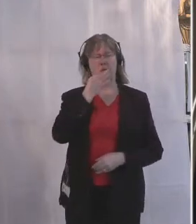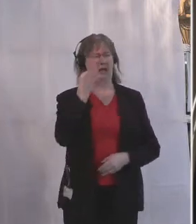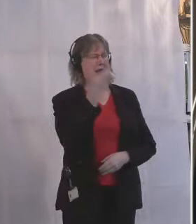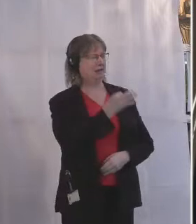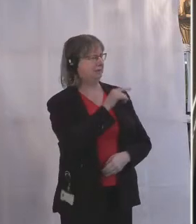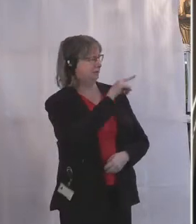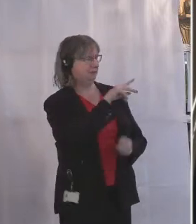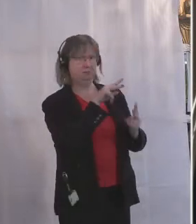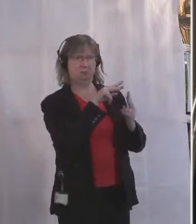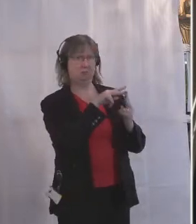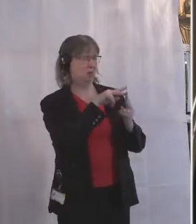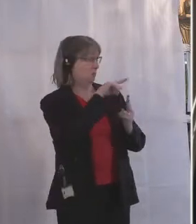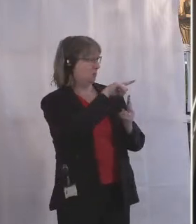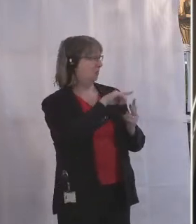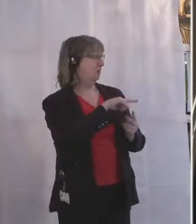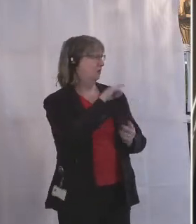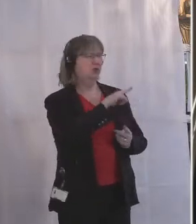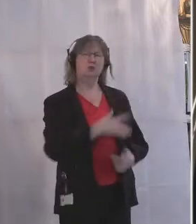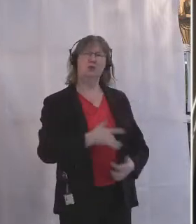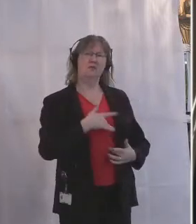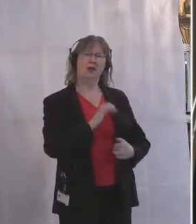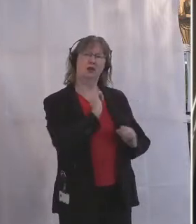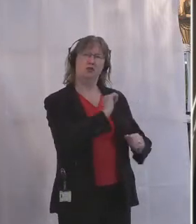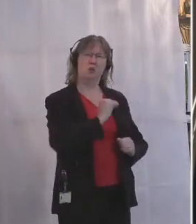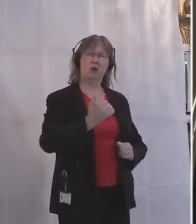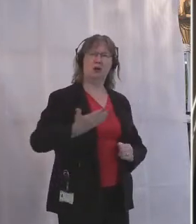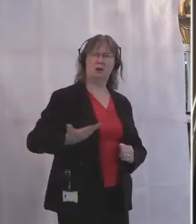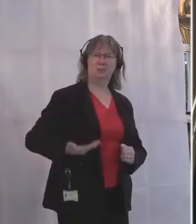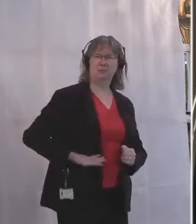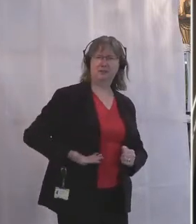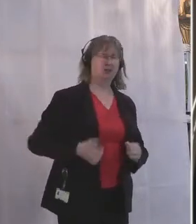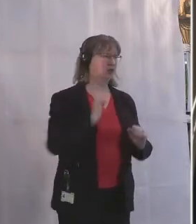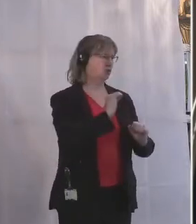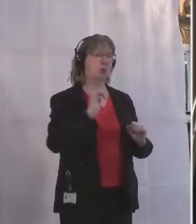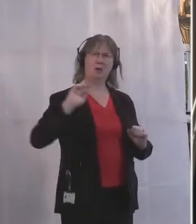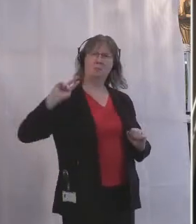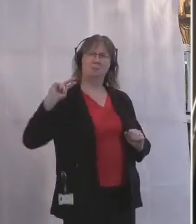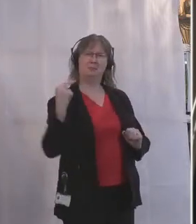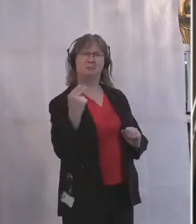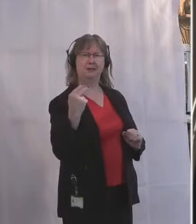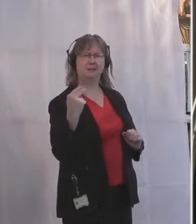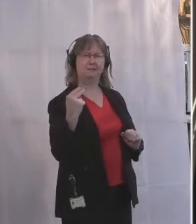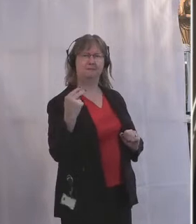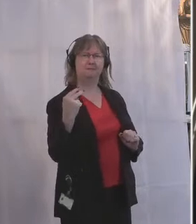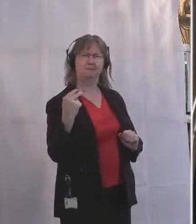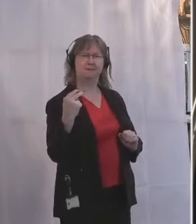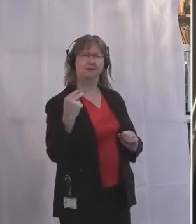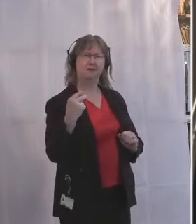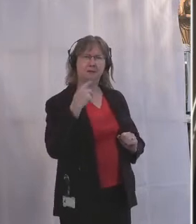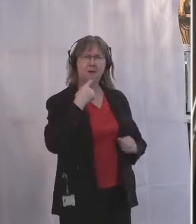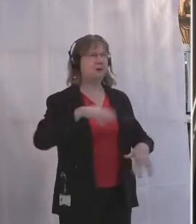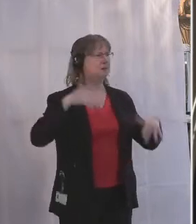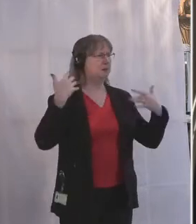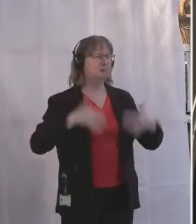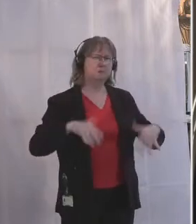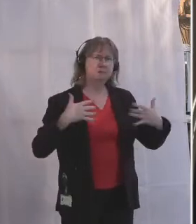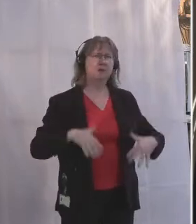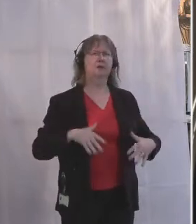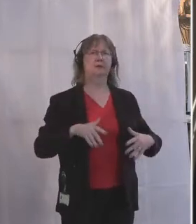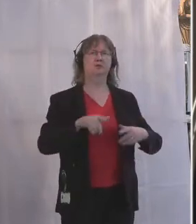you think you've got an amazing perspective from which to build and grow your